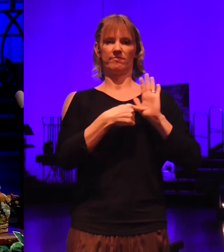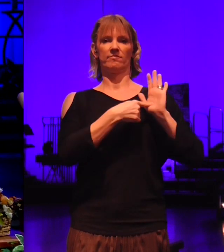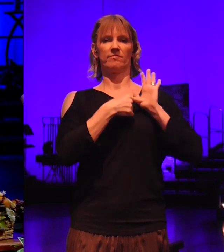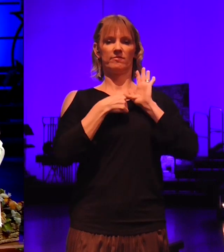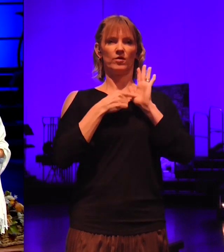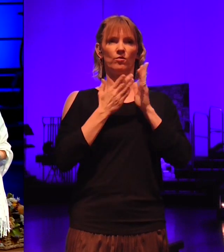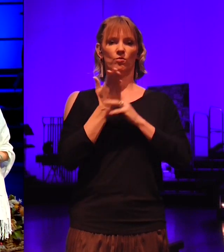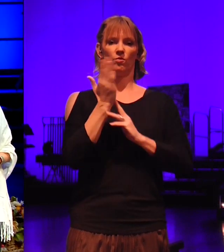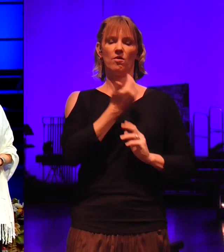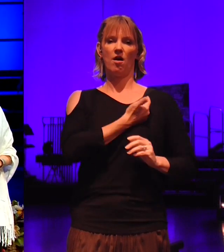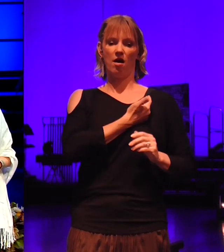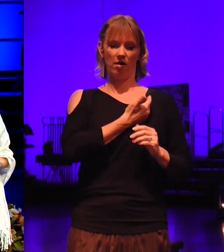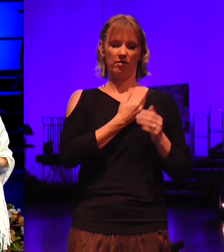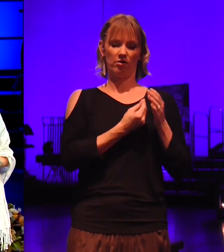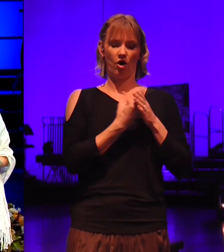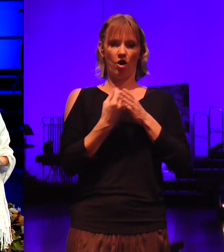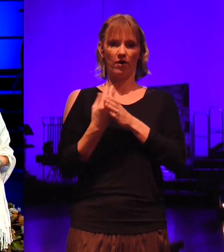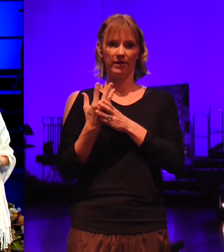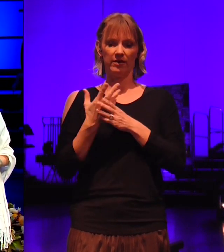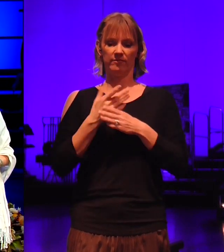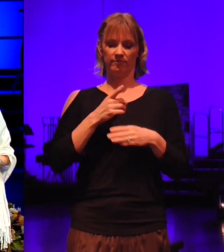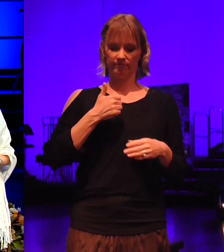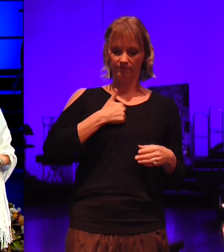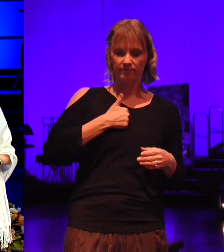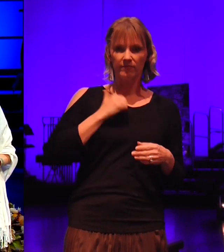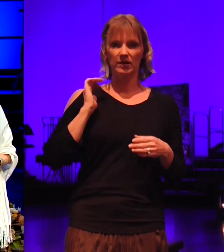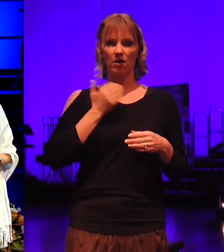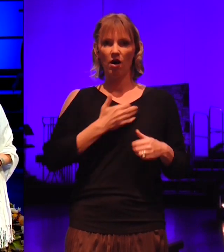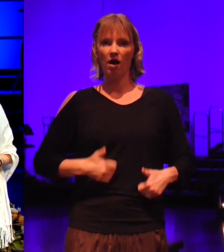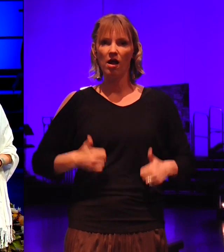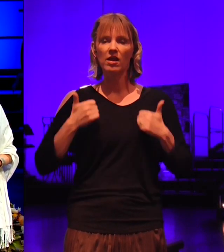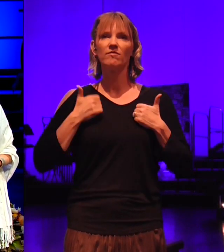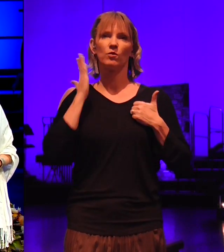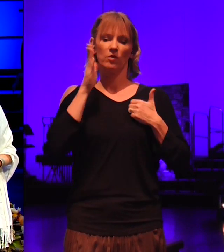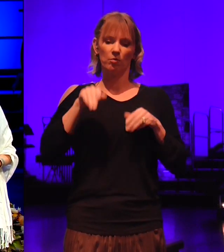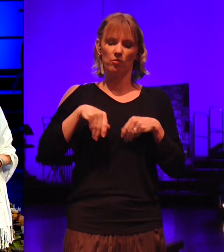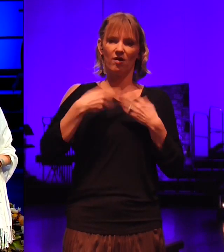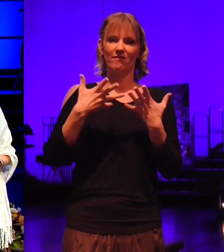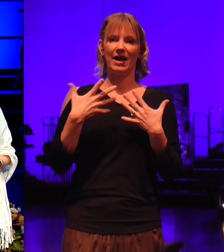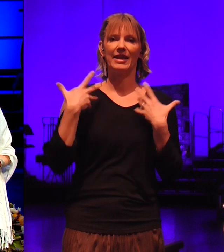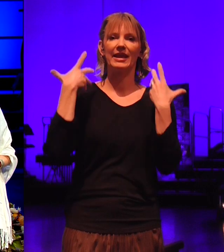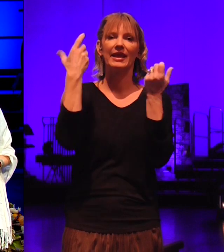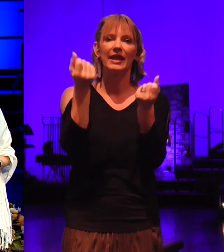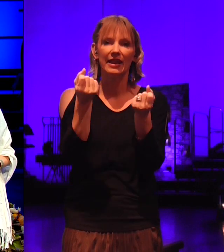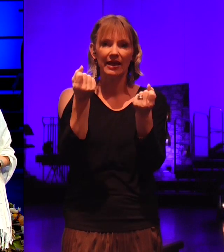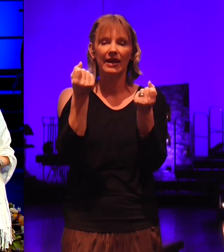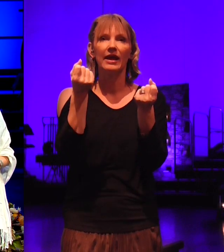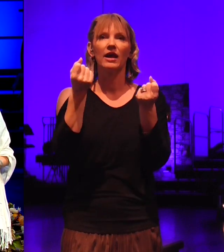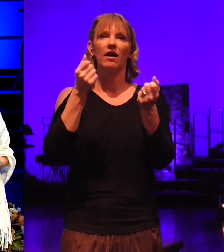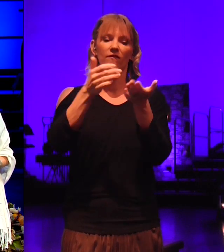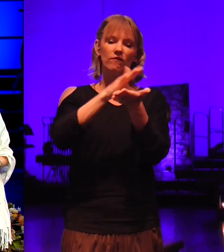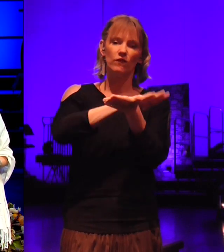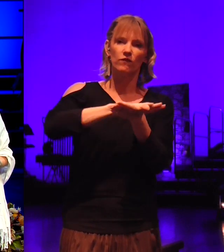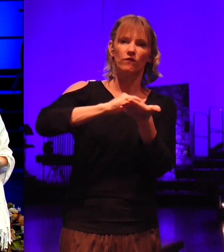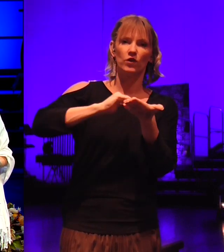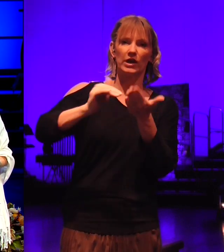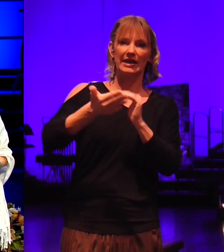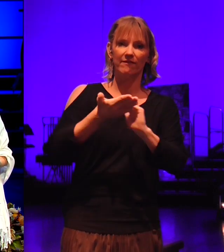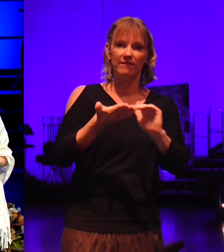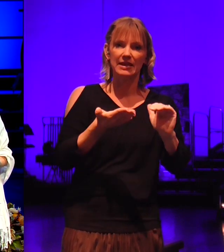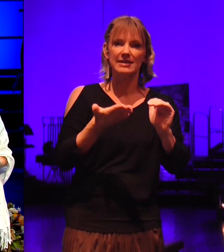of ourselves and the garden of our lives, it provides healing, forgiveness,